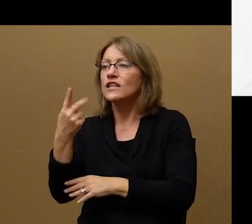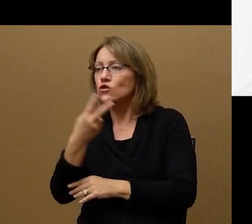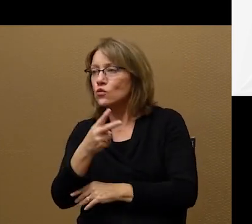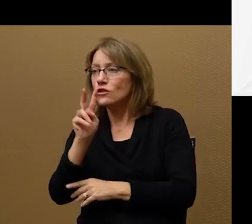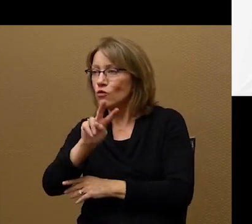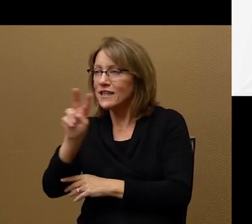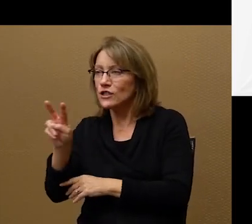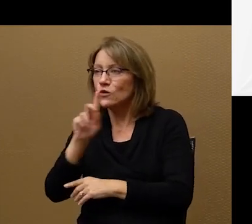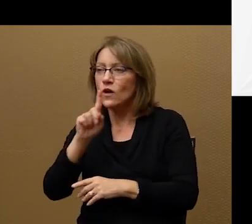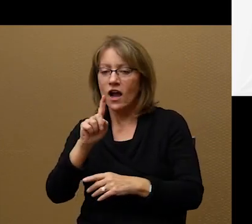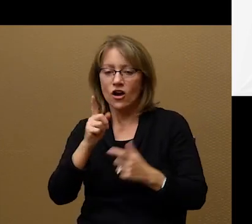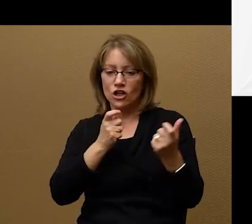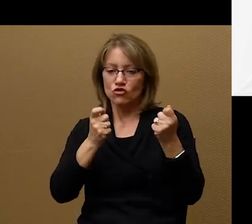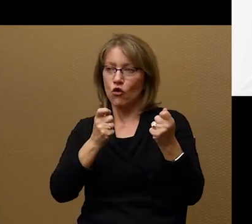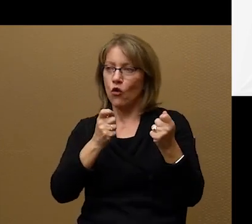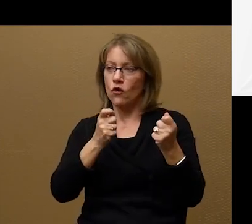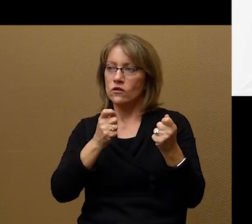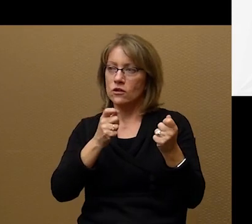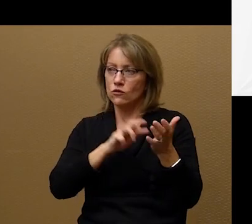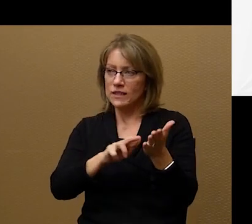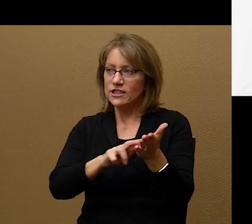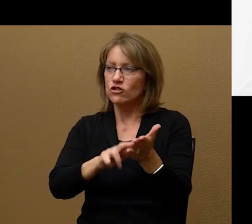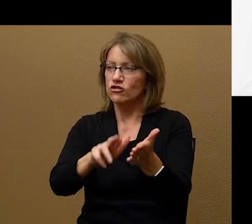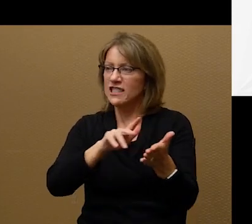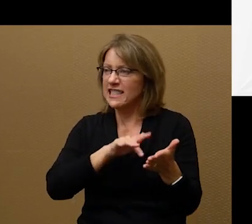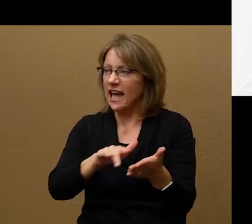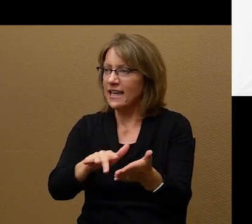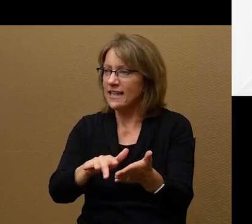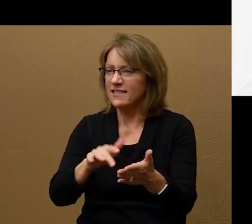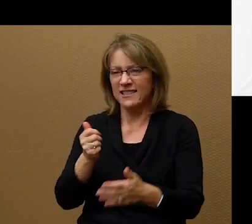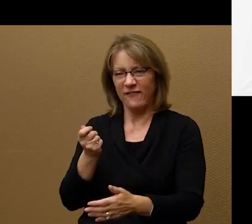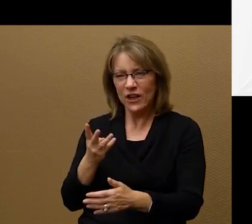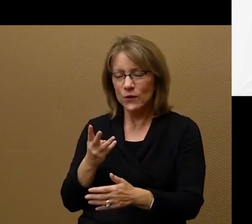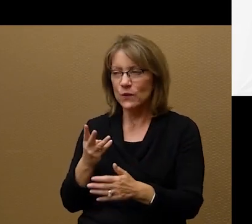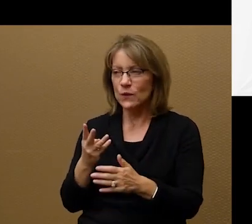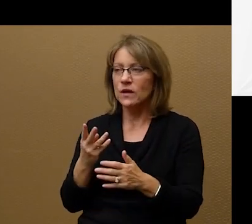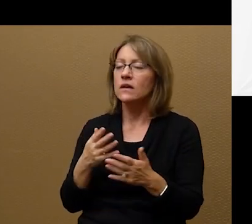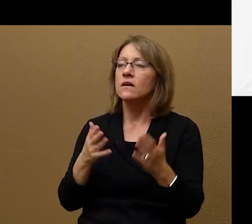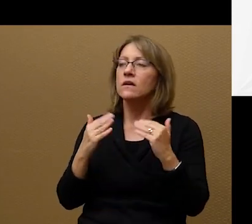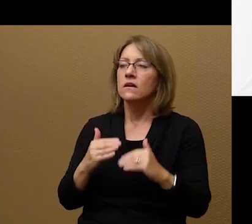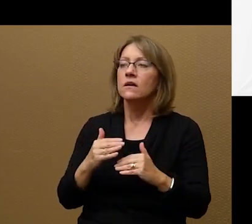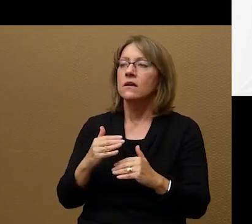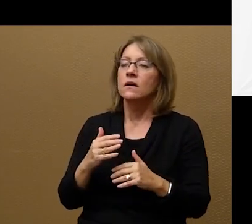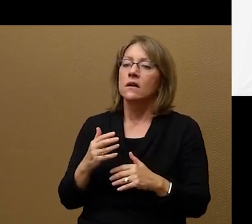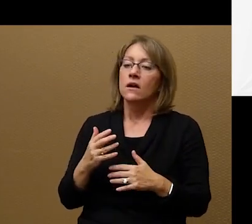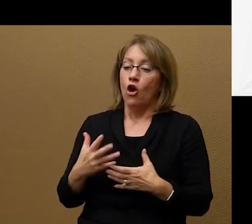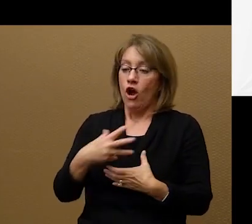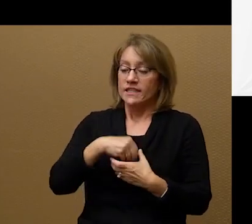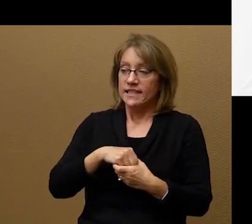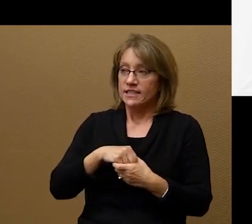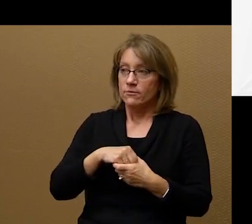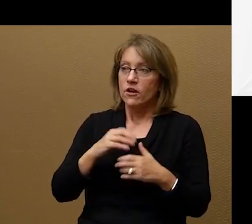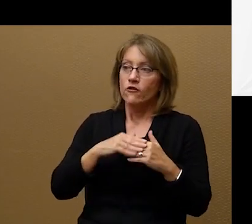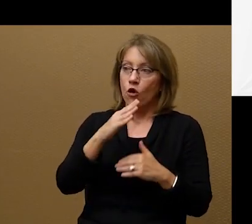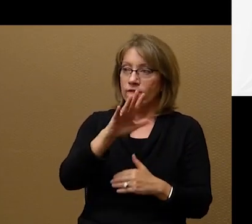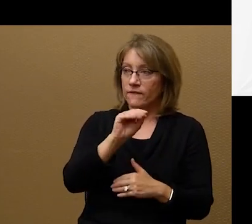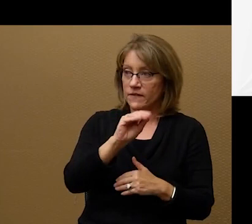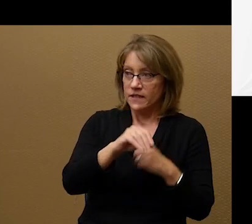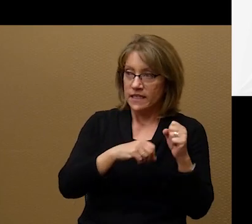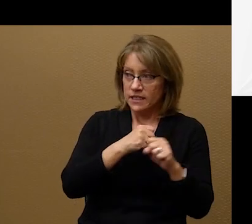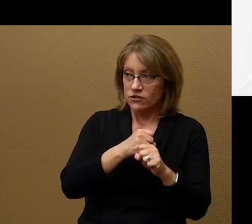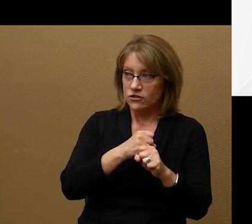studies, which is very few. Then for autism, over 50 years, there was 1,060,